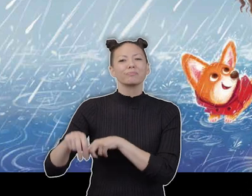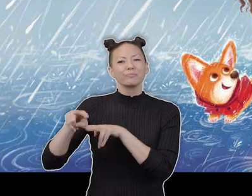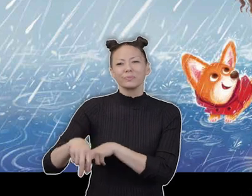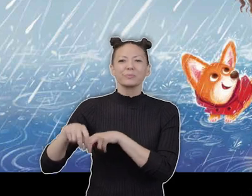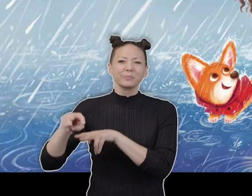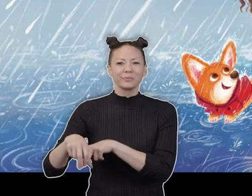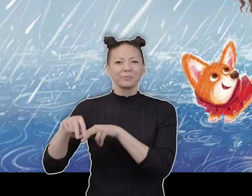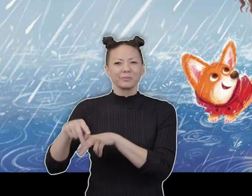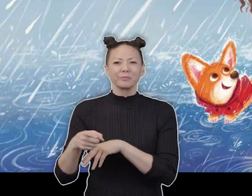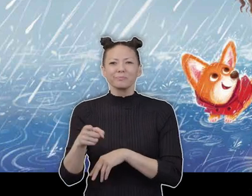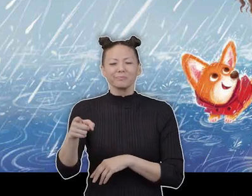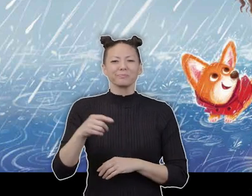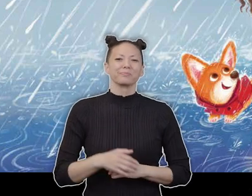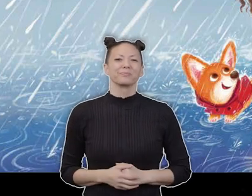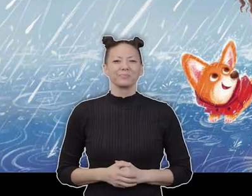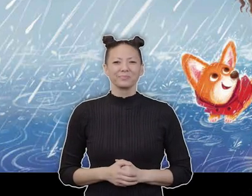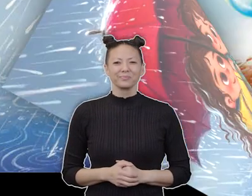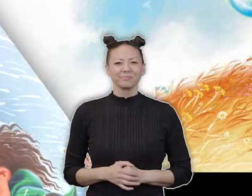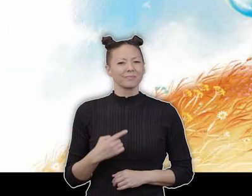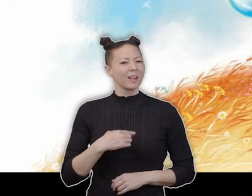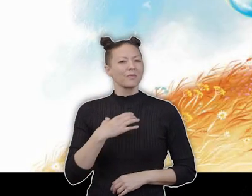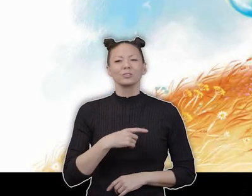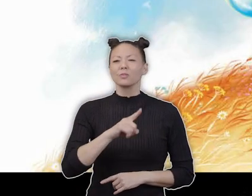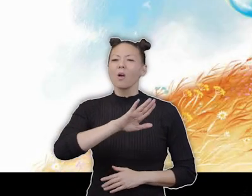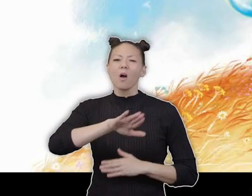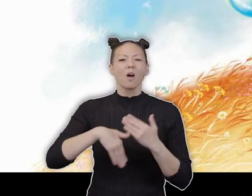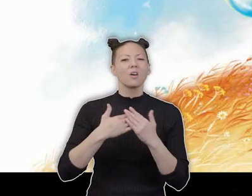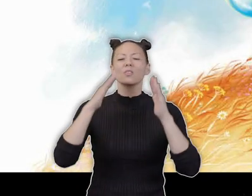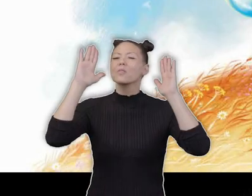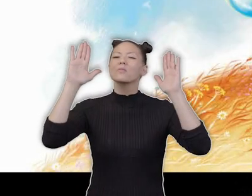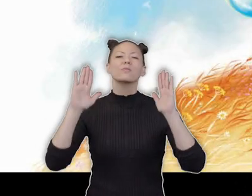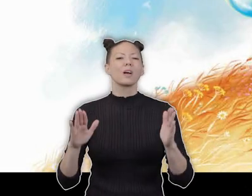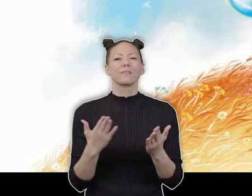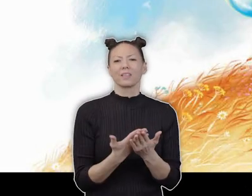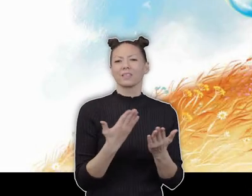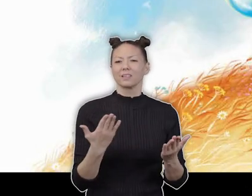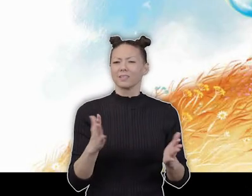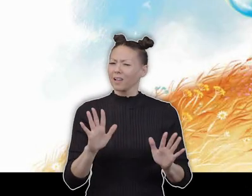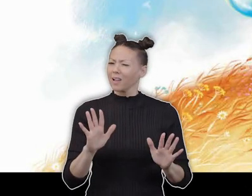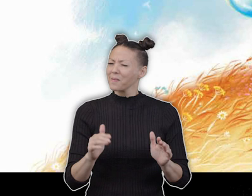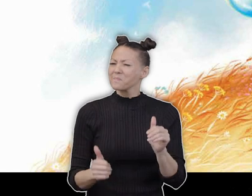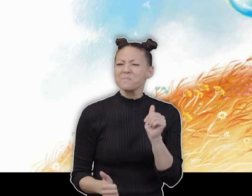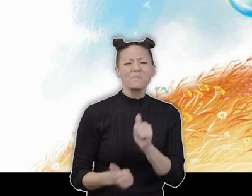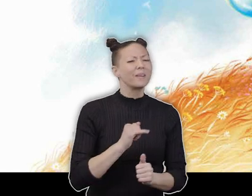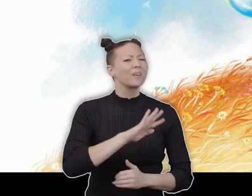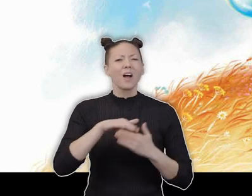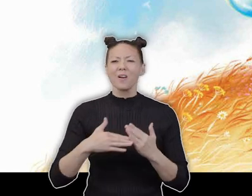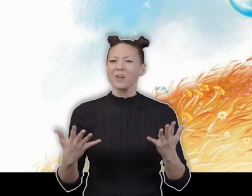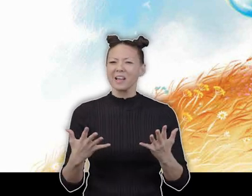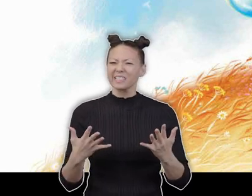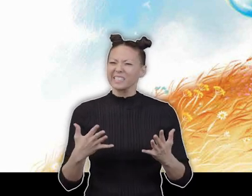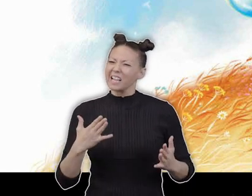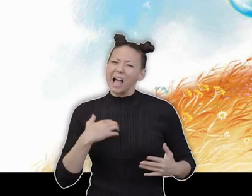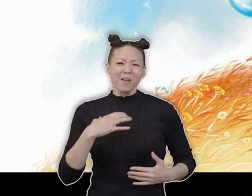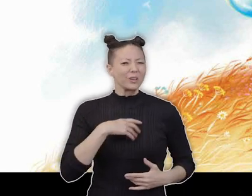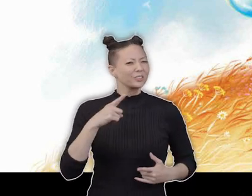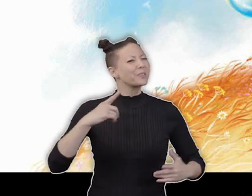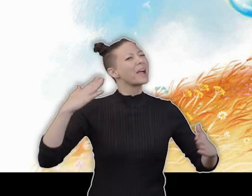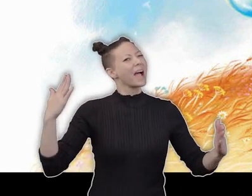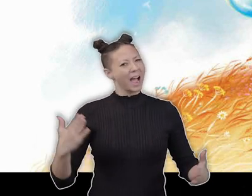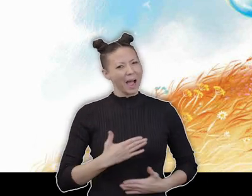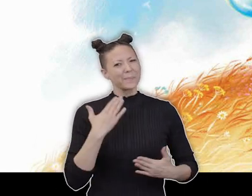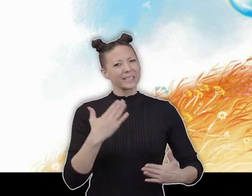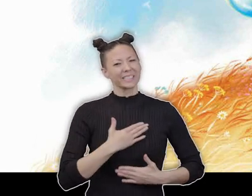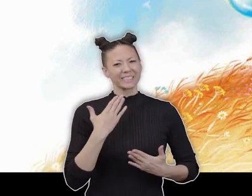corgi dog walks with them. I wish you all those wonderful things, but most of all, I wish